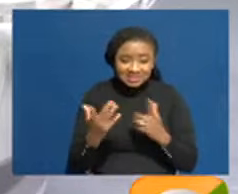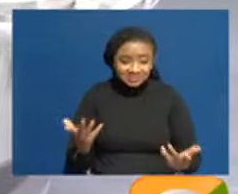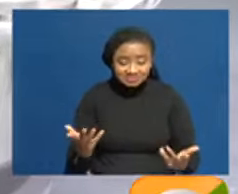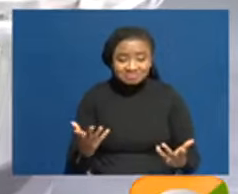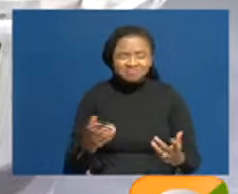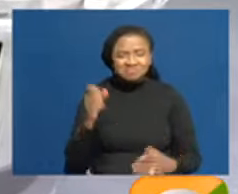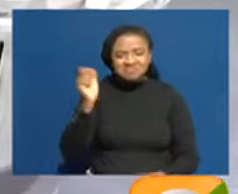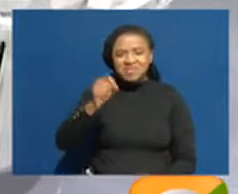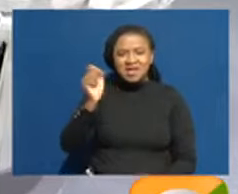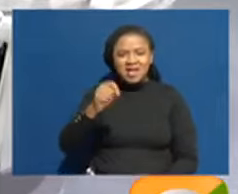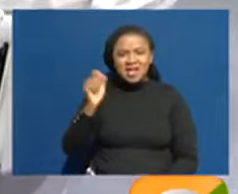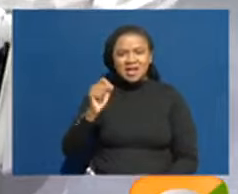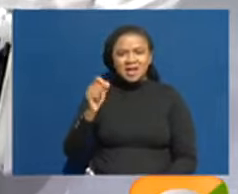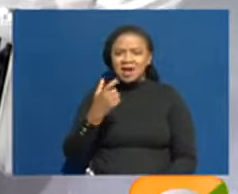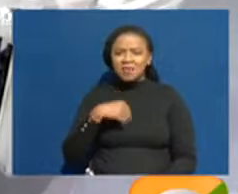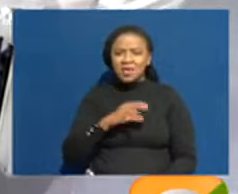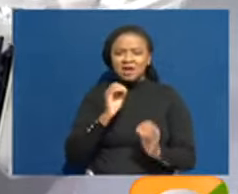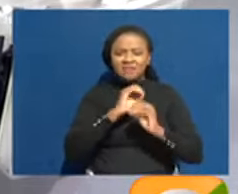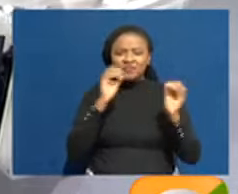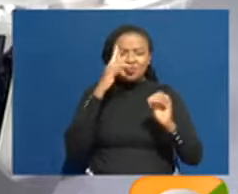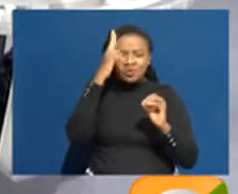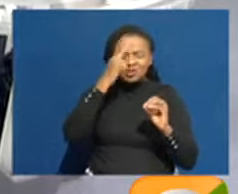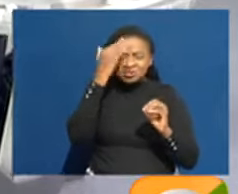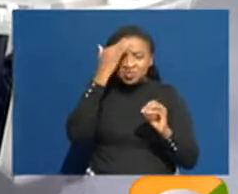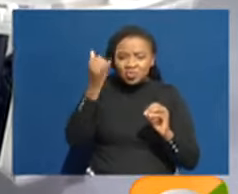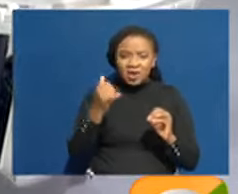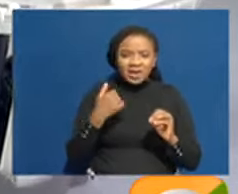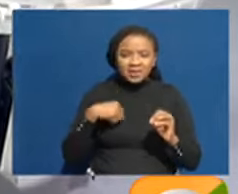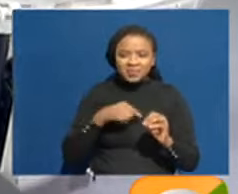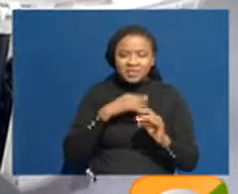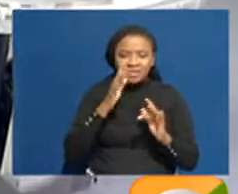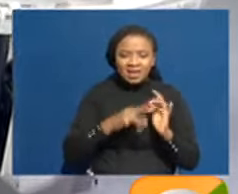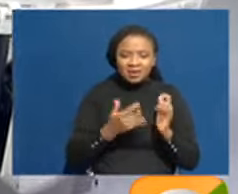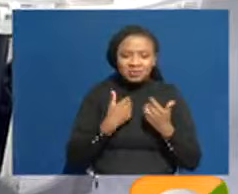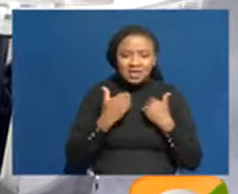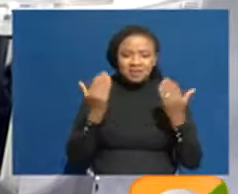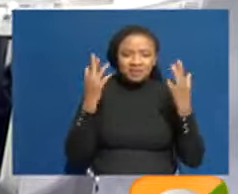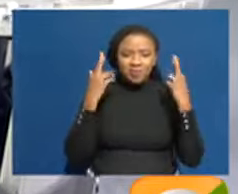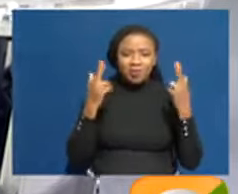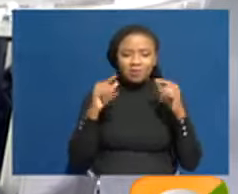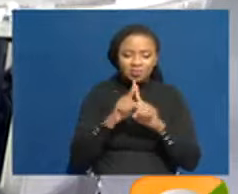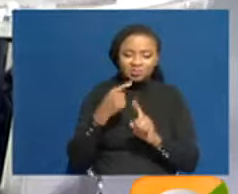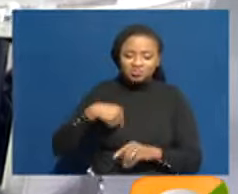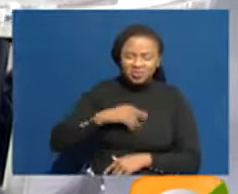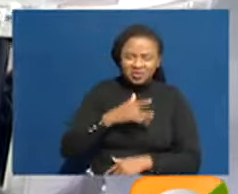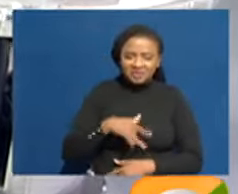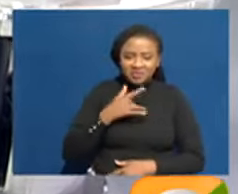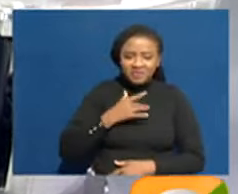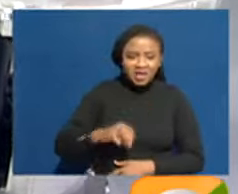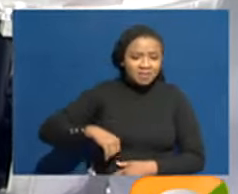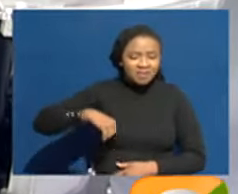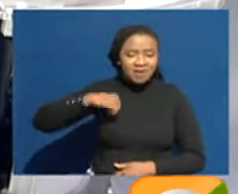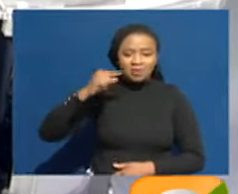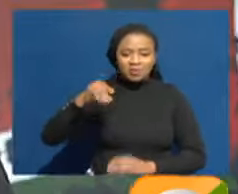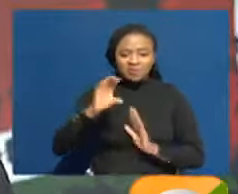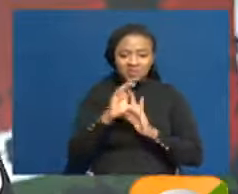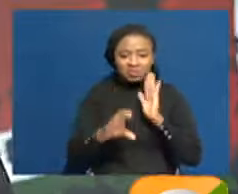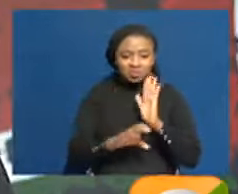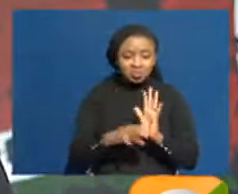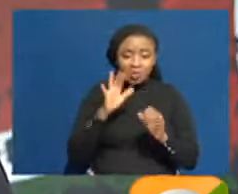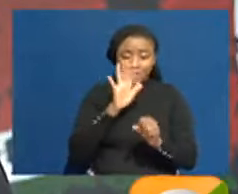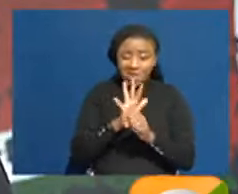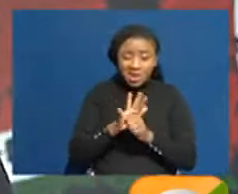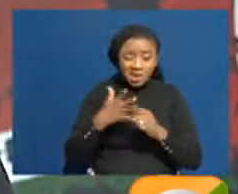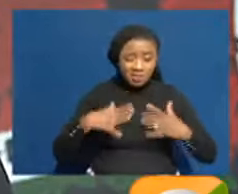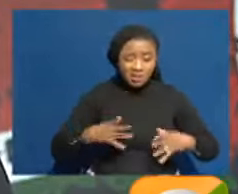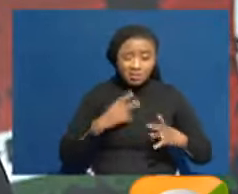Absolutely. There is no reason why we should not be hopeful as a country, and we should be proud of our constitution. Many, many people see it as an